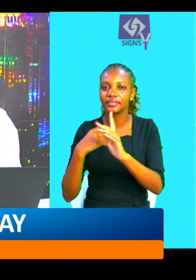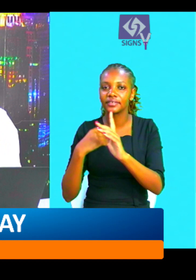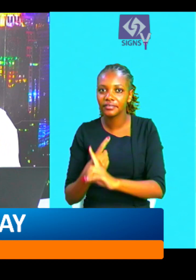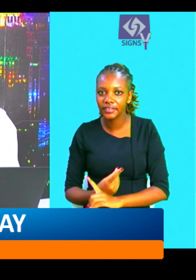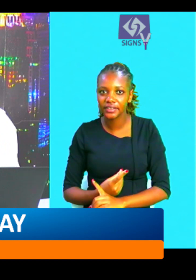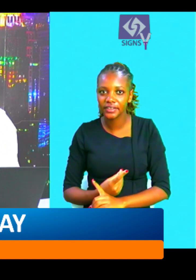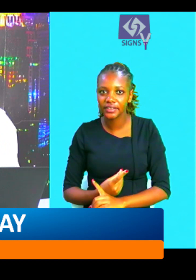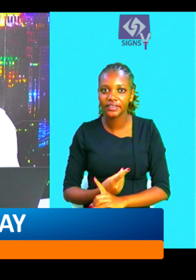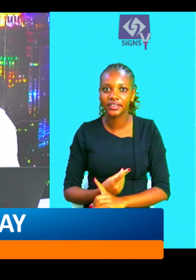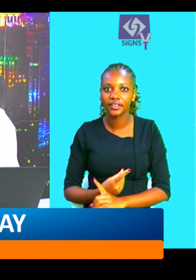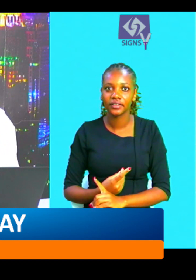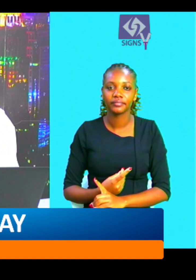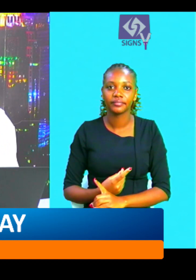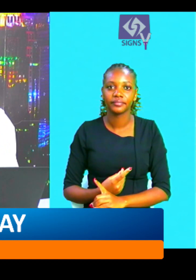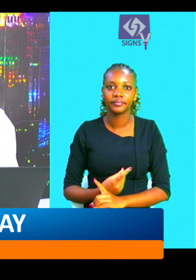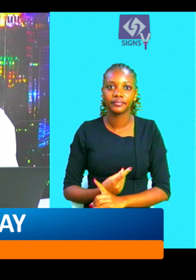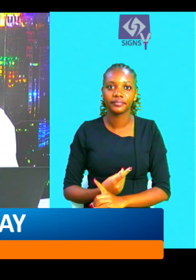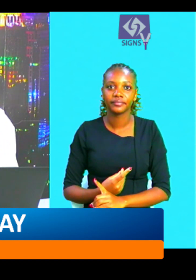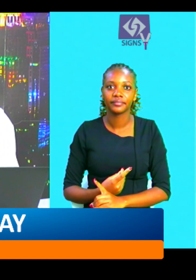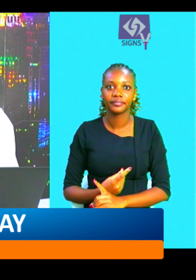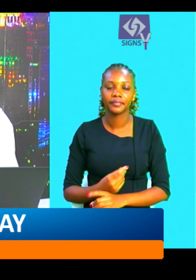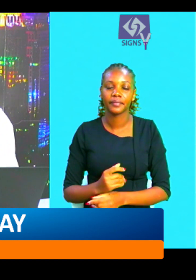all due honesty, what is there to be given?